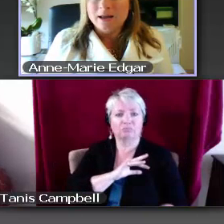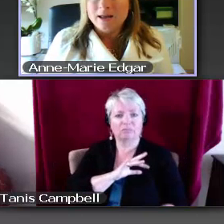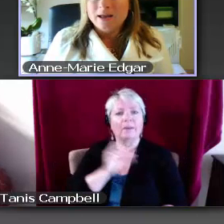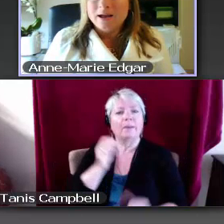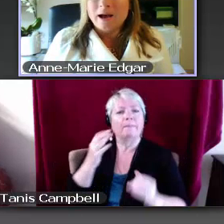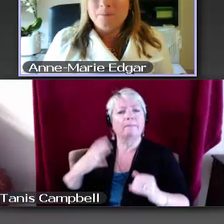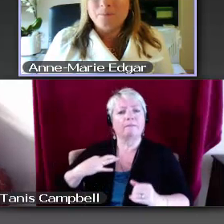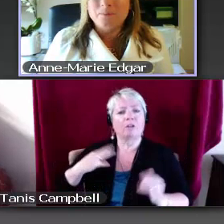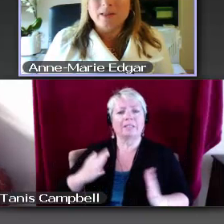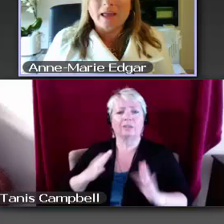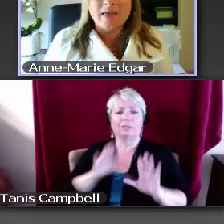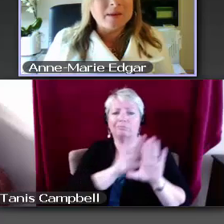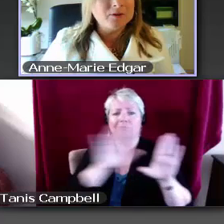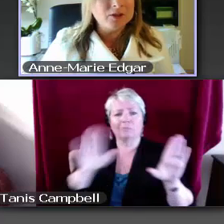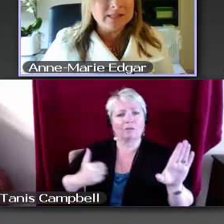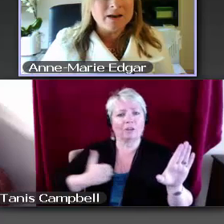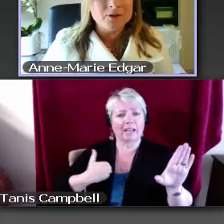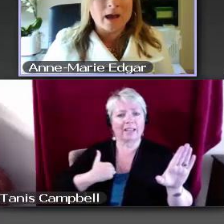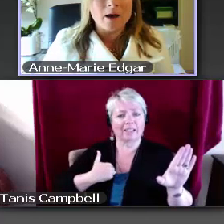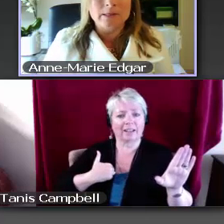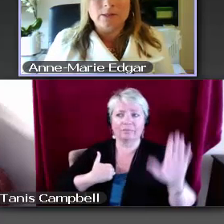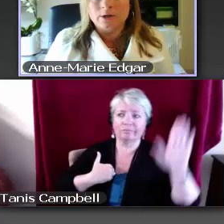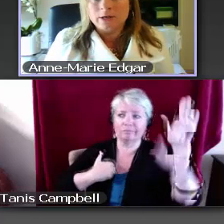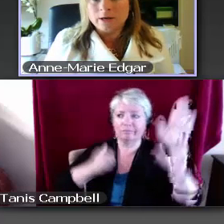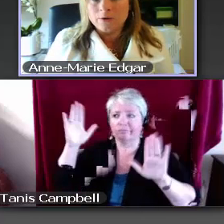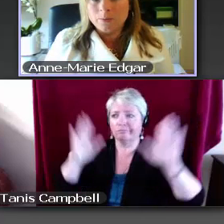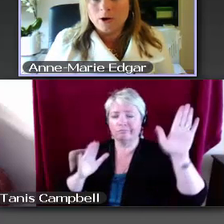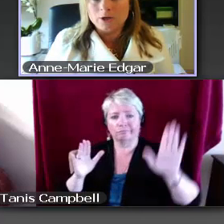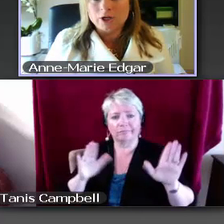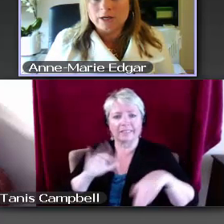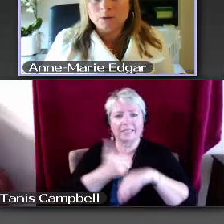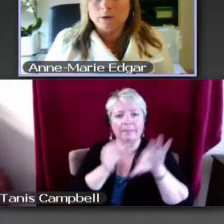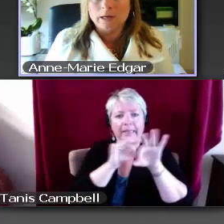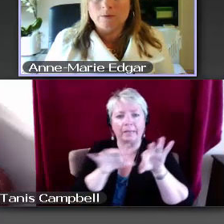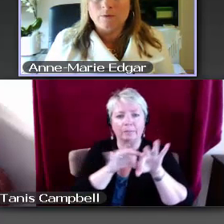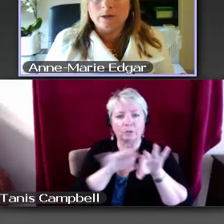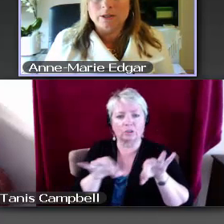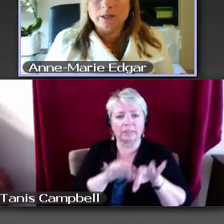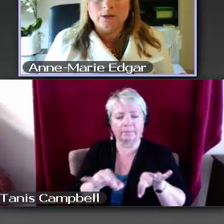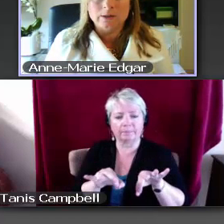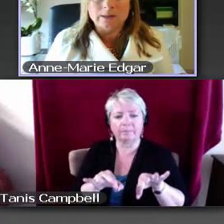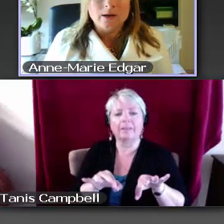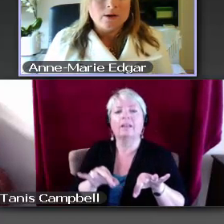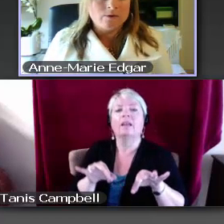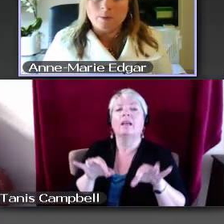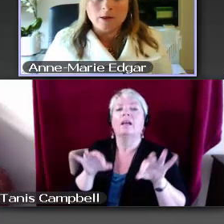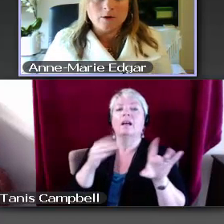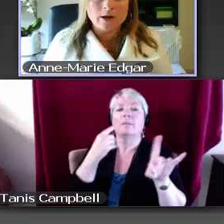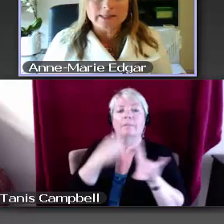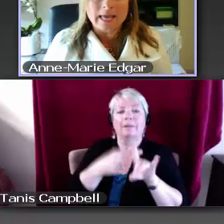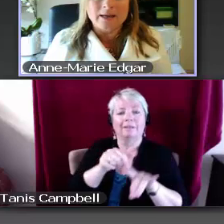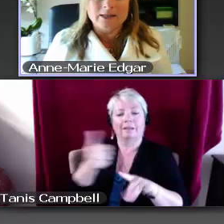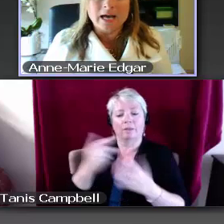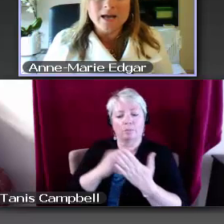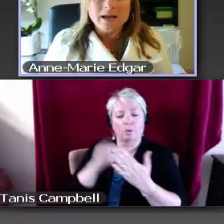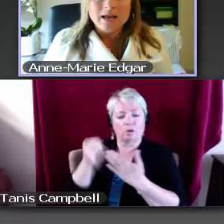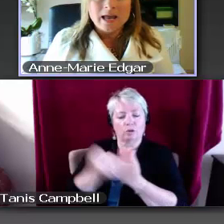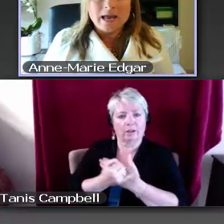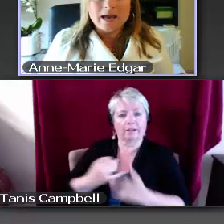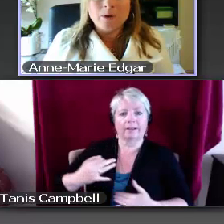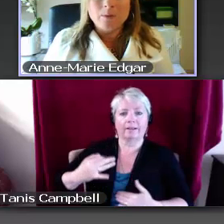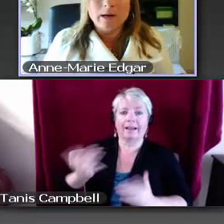that. And then just after that, we started another project working with volunteers from all across